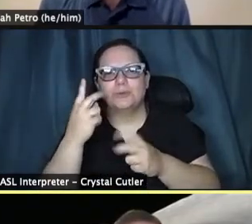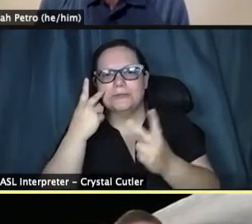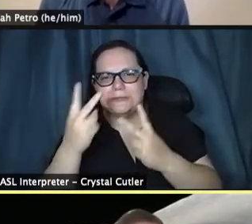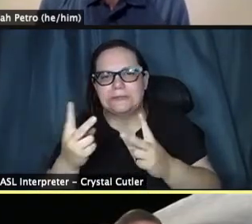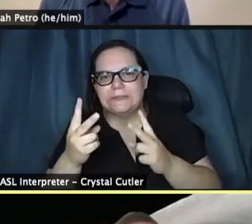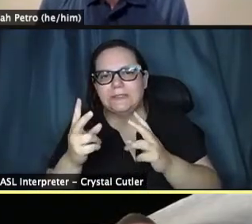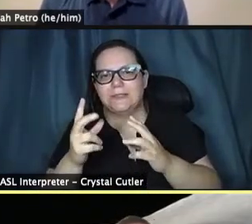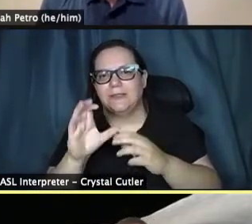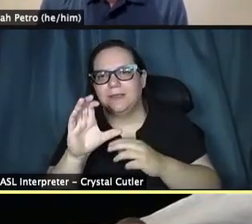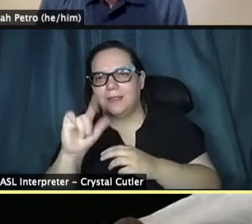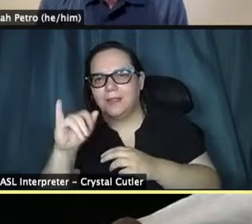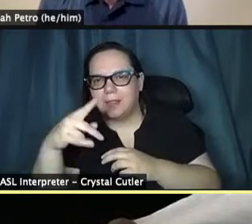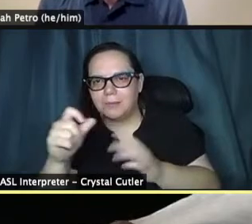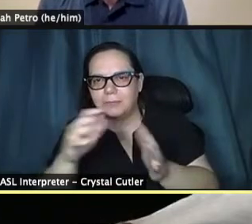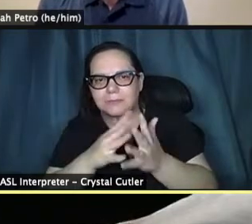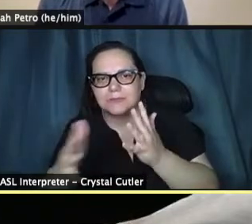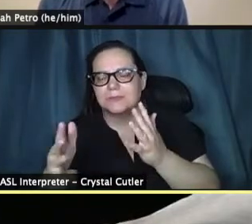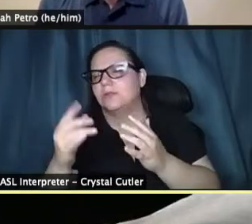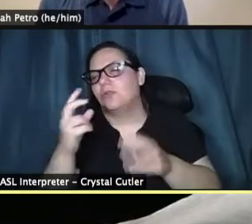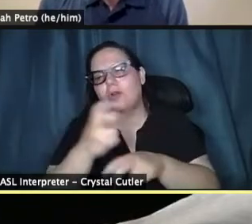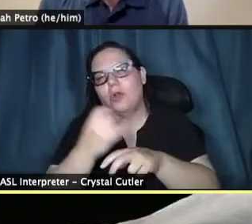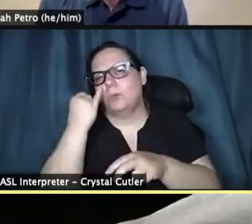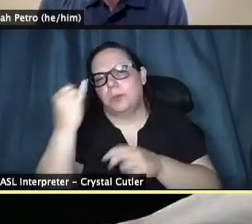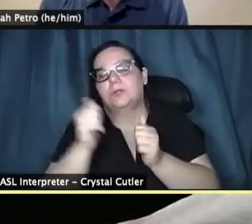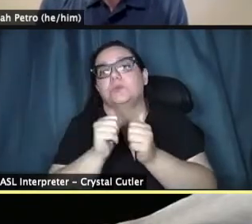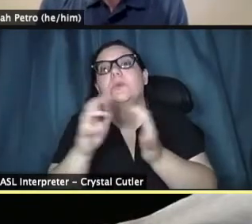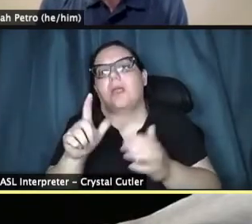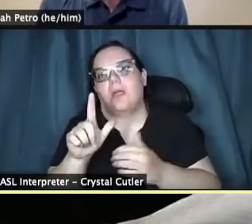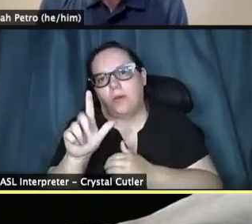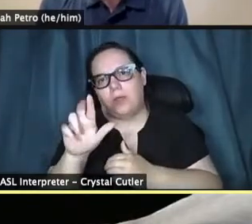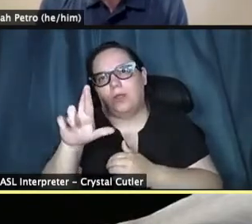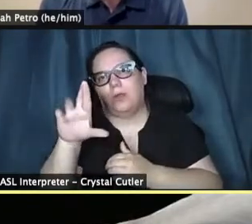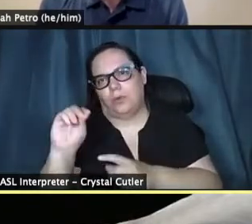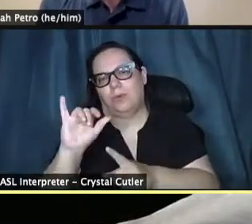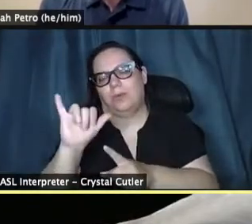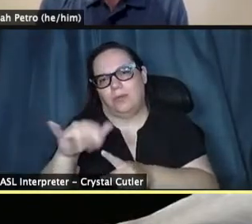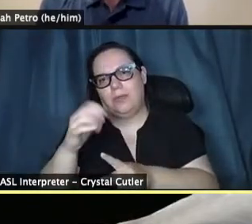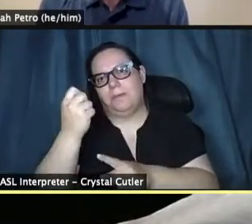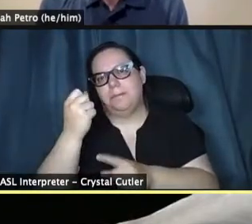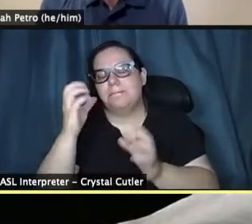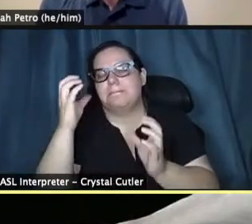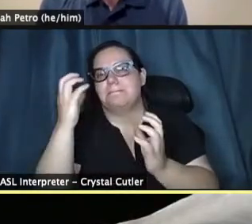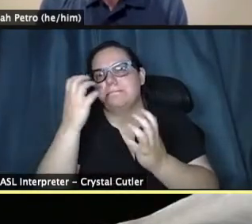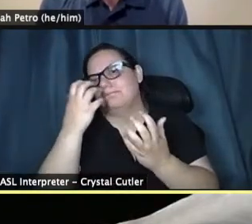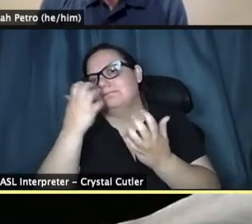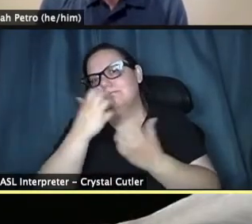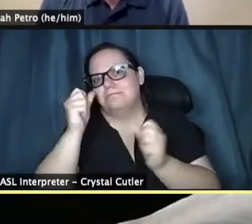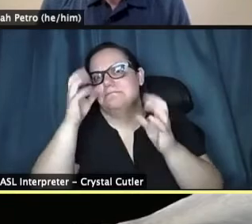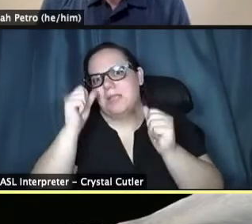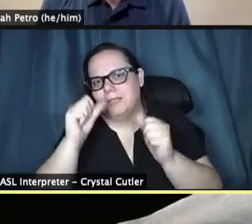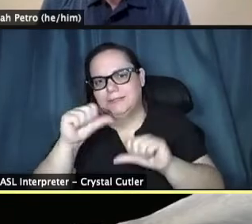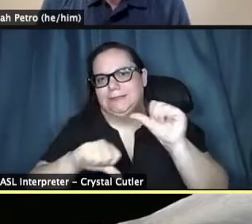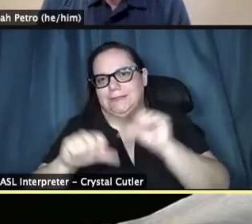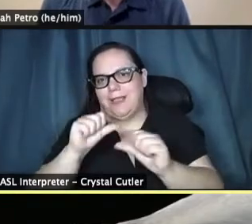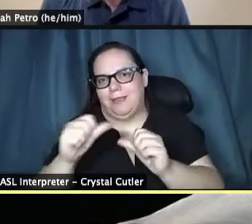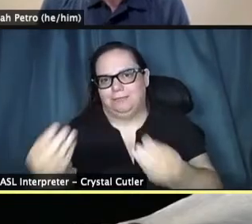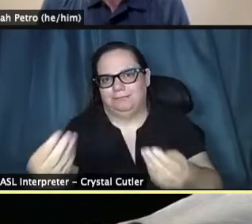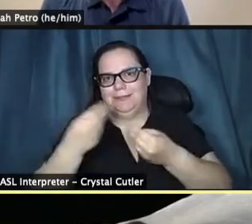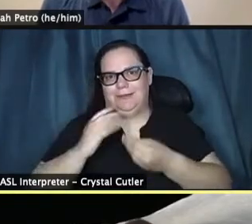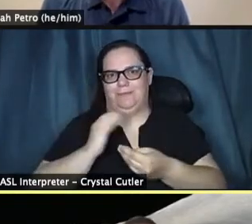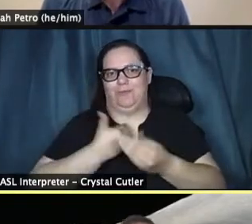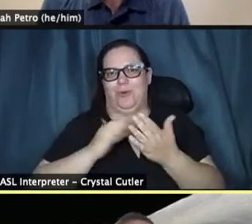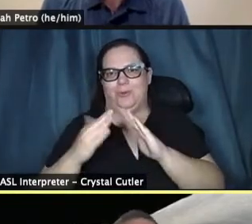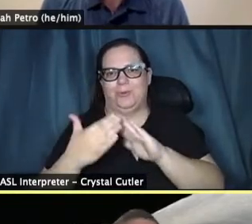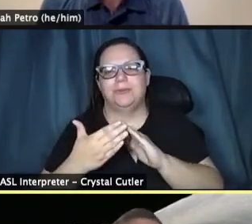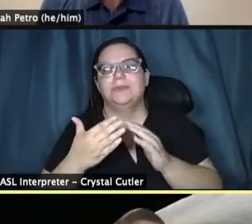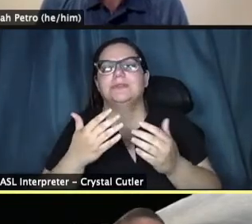the absolutely amazing science that it's given our community. So I know on behalf of everyone here,